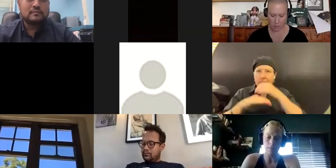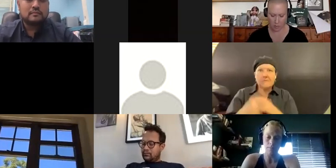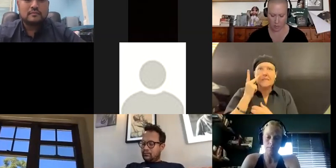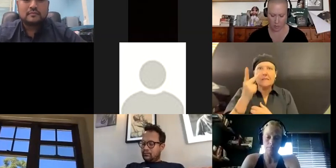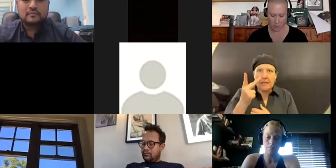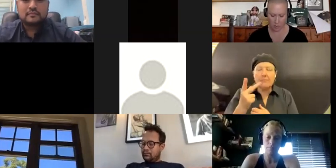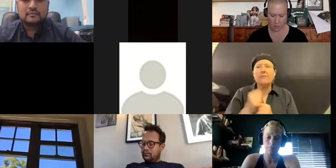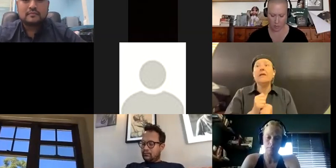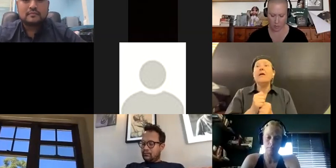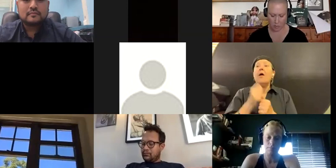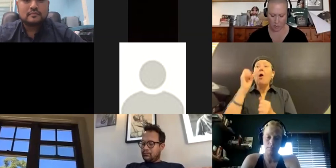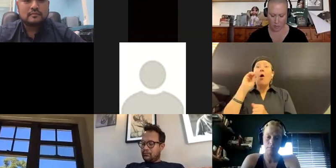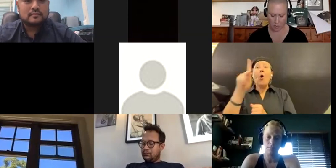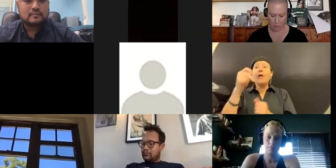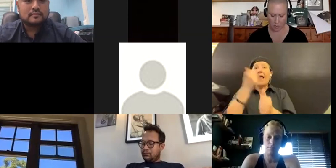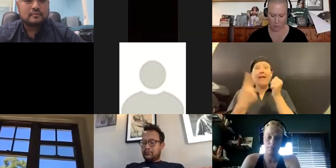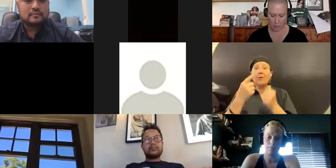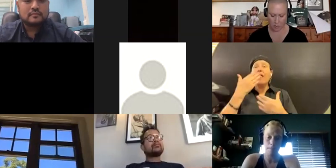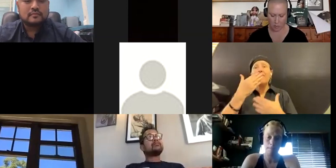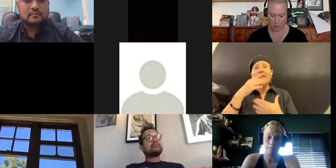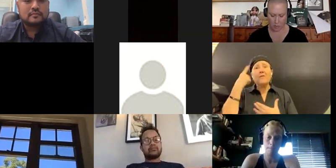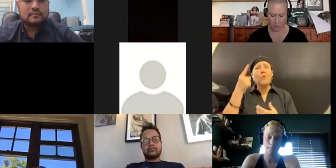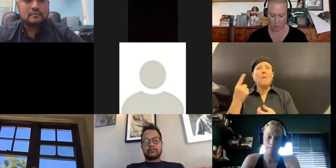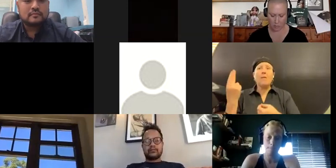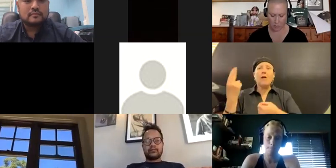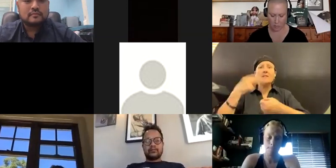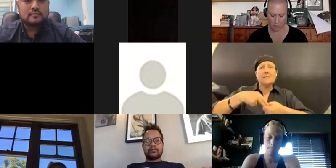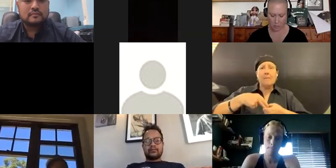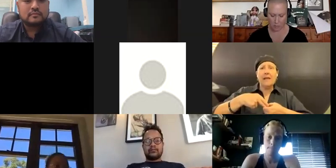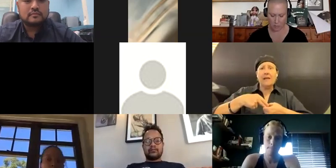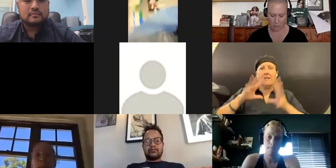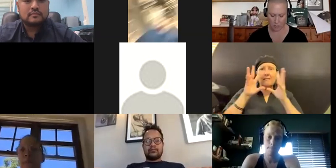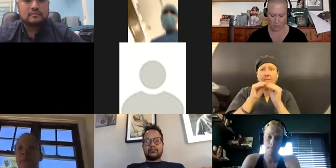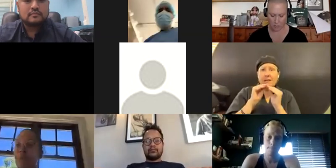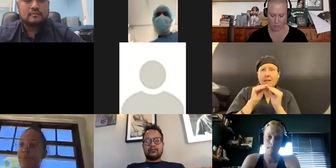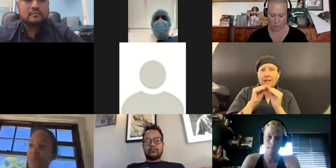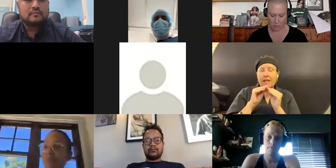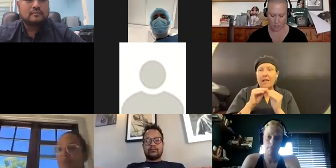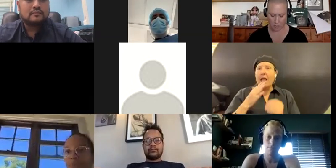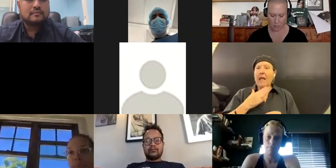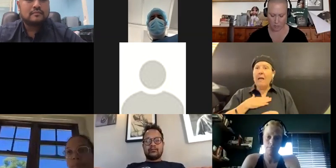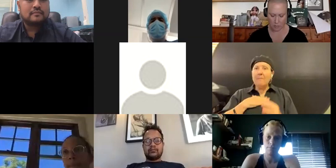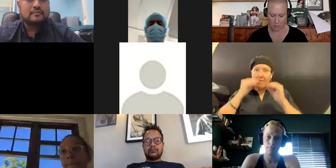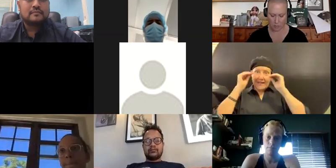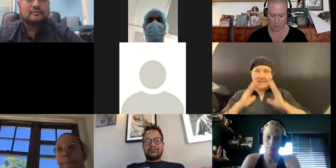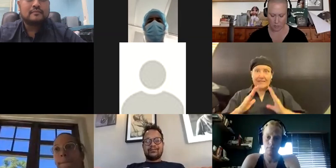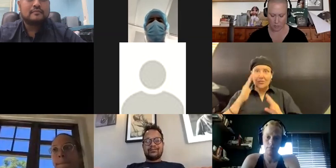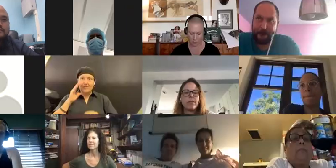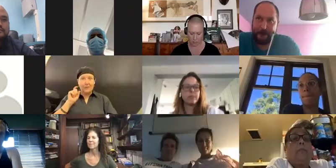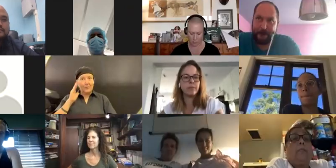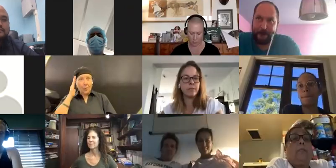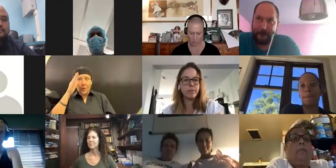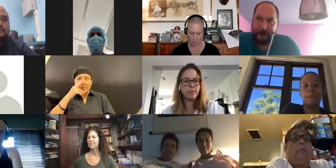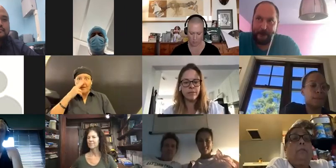All right, everybody. Well, thank you so much for participating. Like I told my teachers, it should be a fun and exciting year that presents